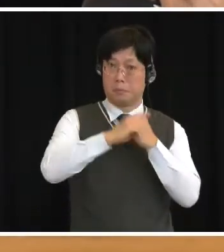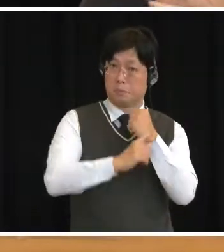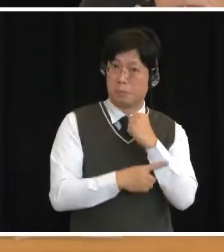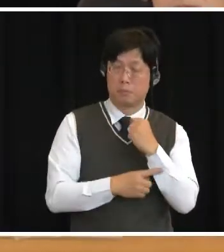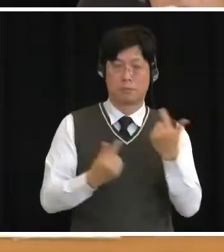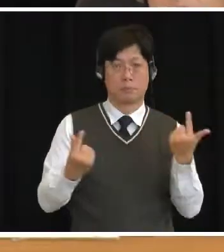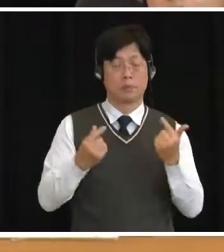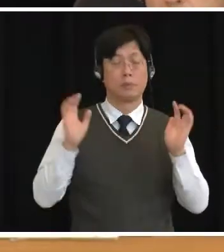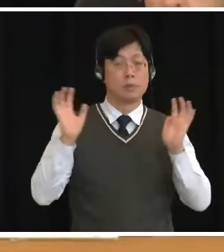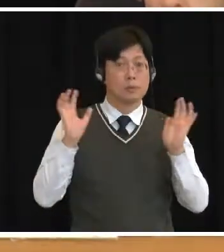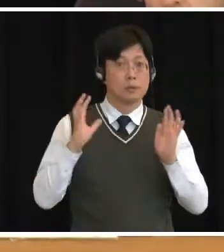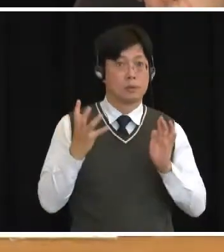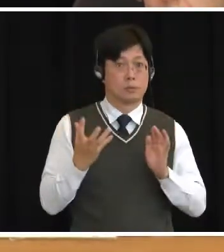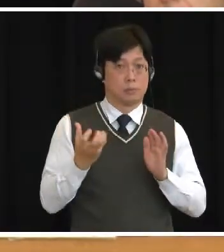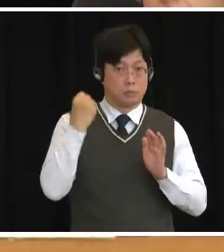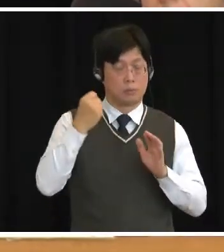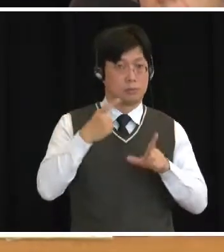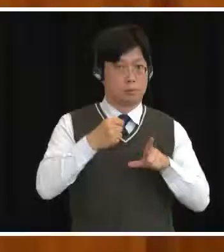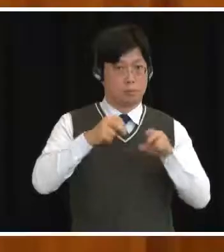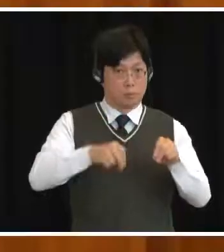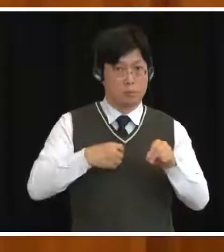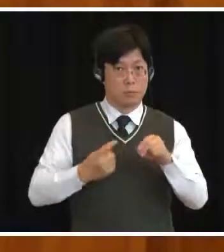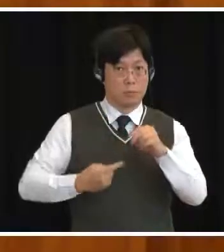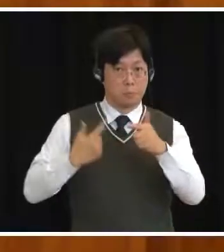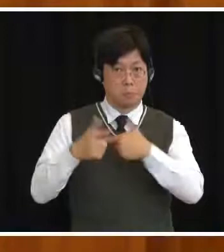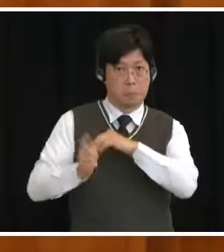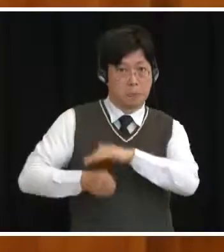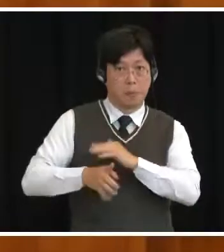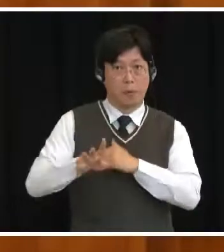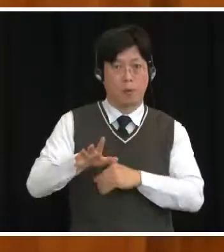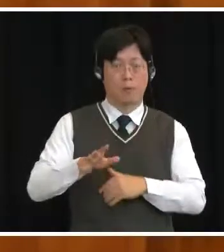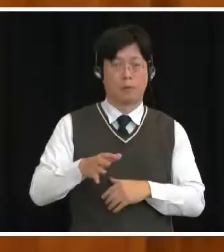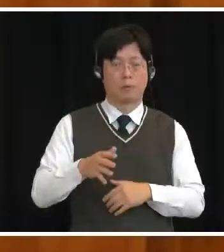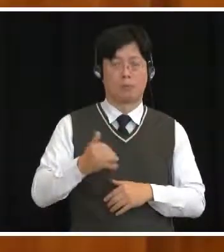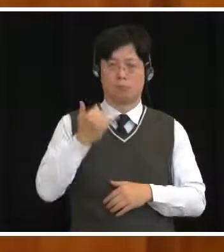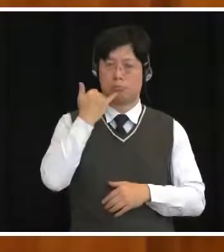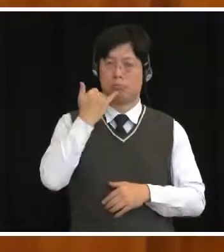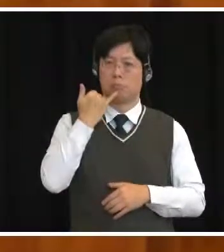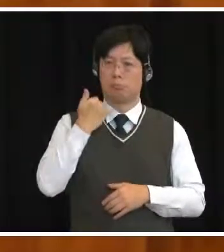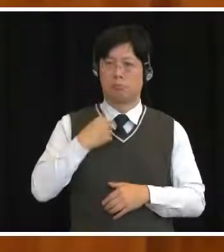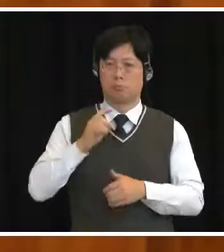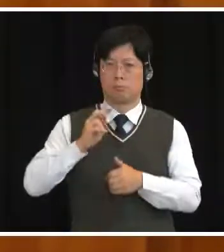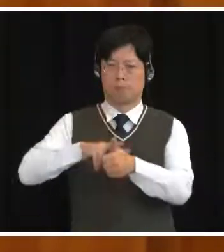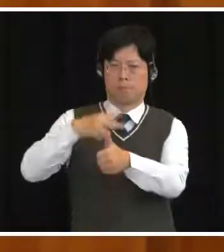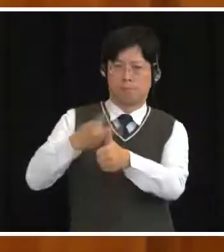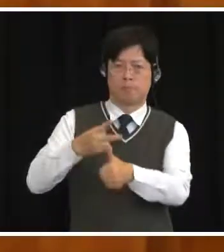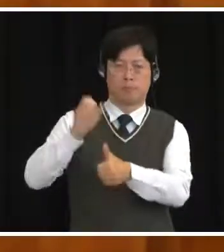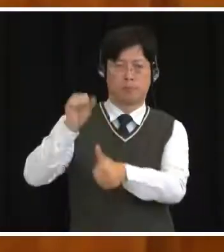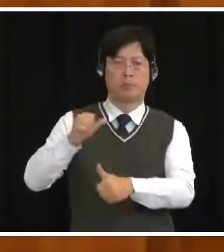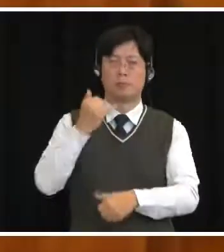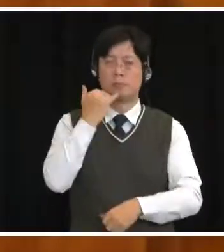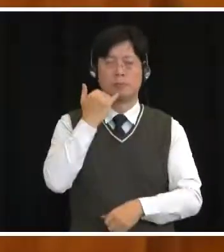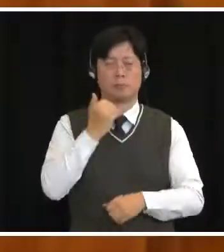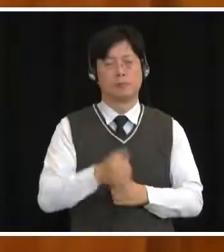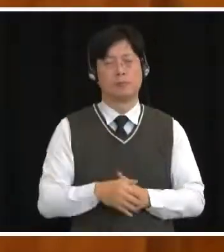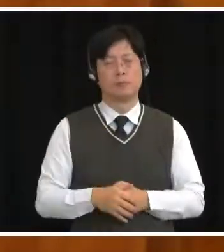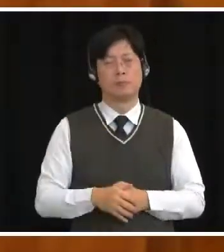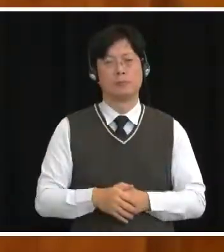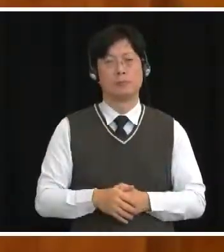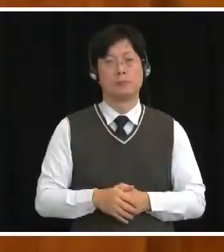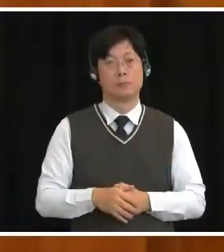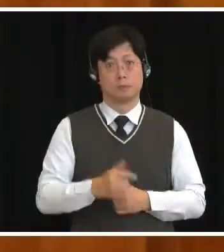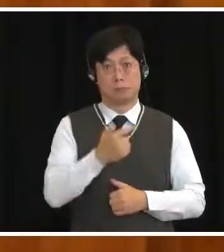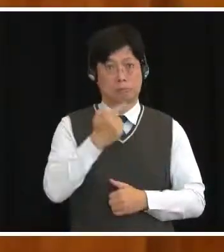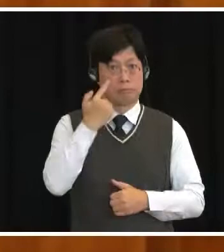And if a public servant violates laws that are related to children, they may